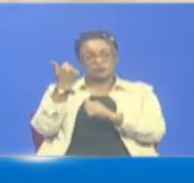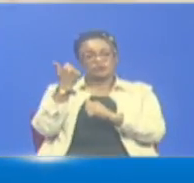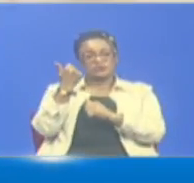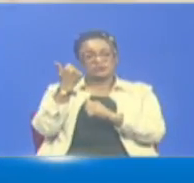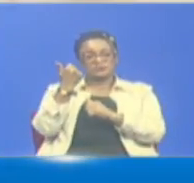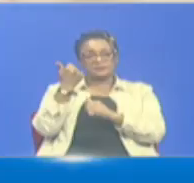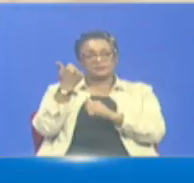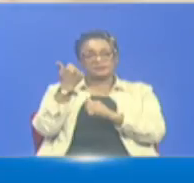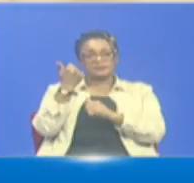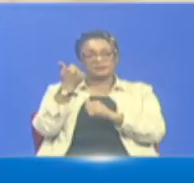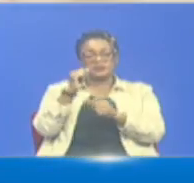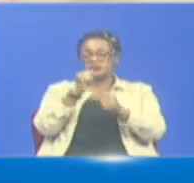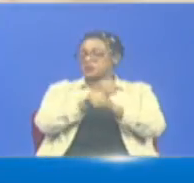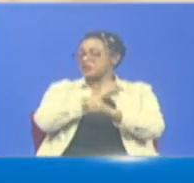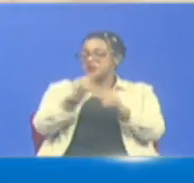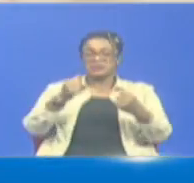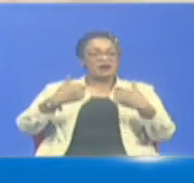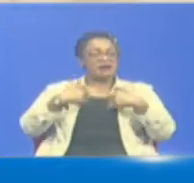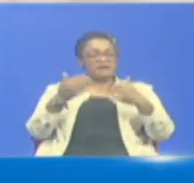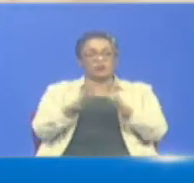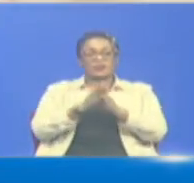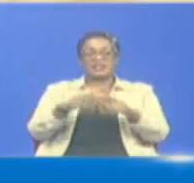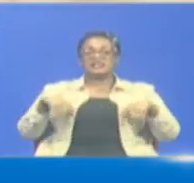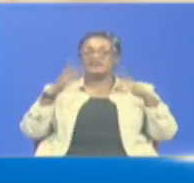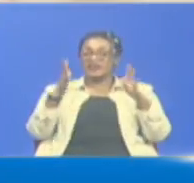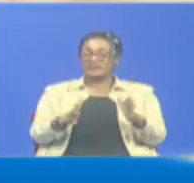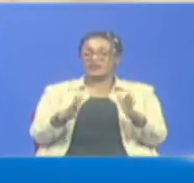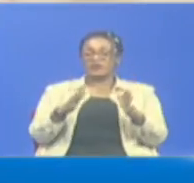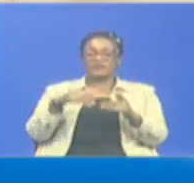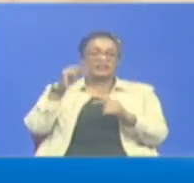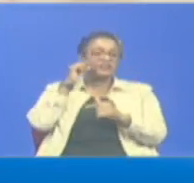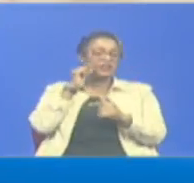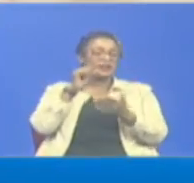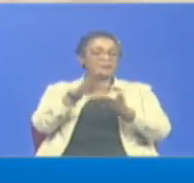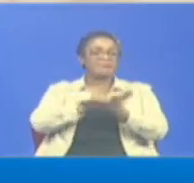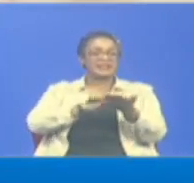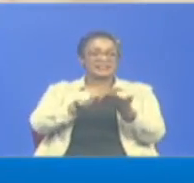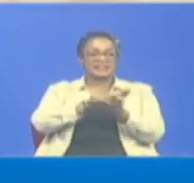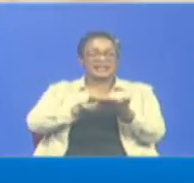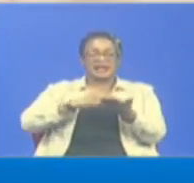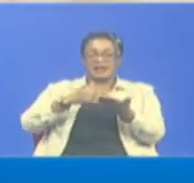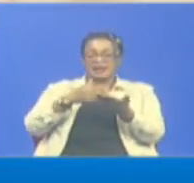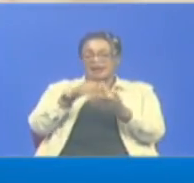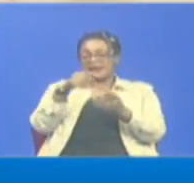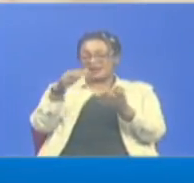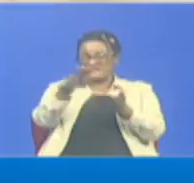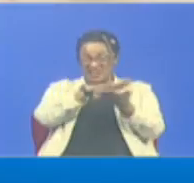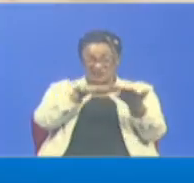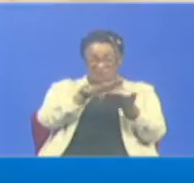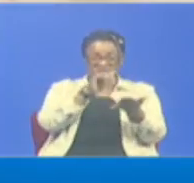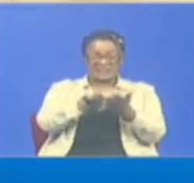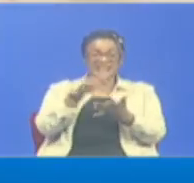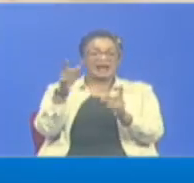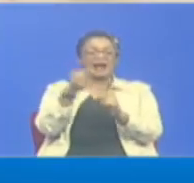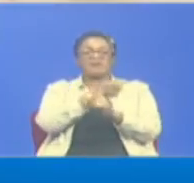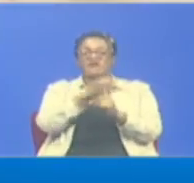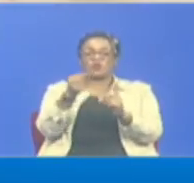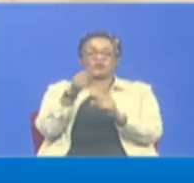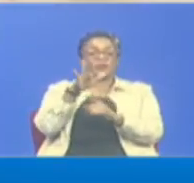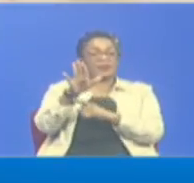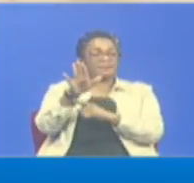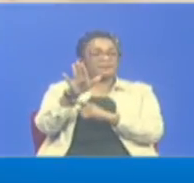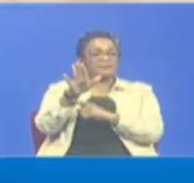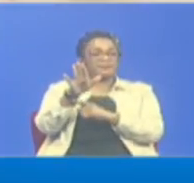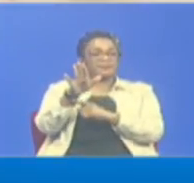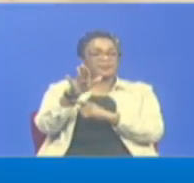cannot keep a survivor or a victim of gender-based violence in an environment that is harmful to them. We really